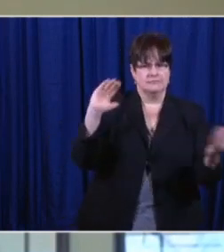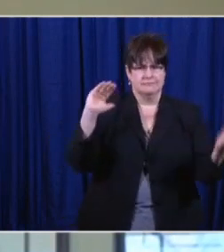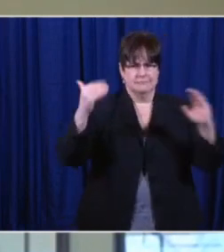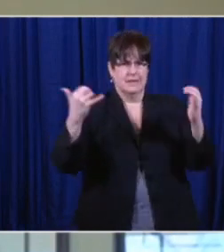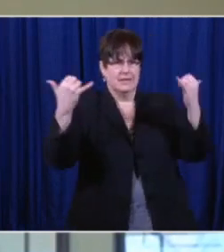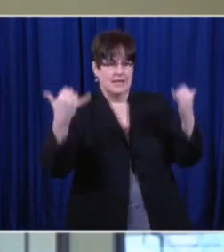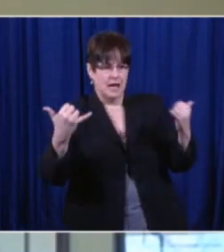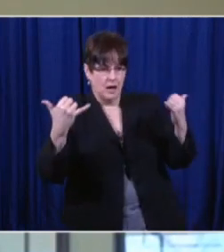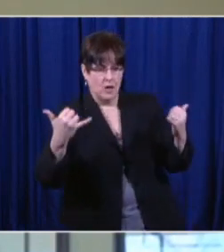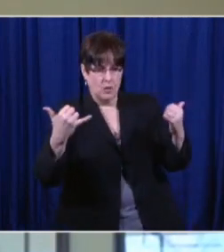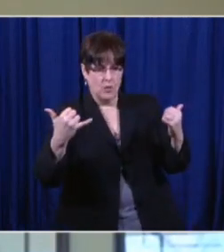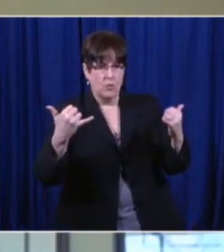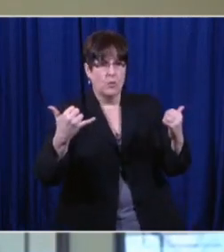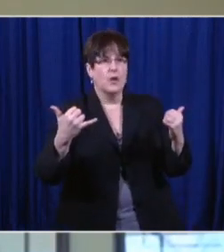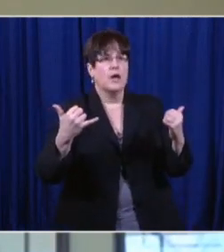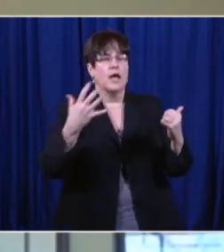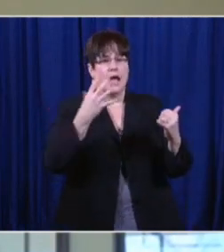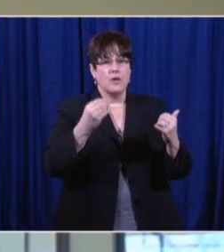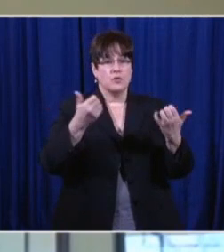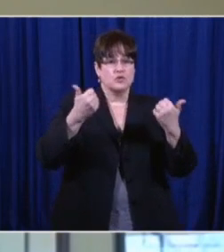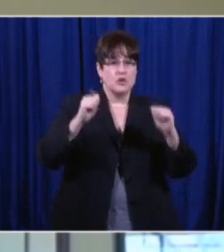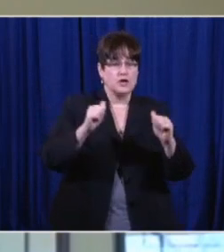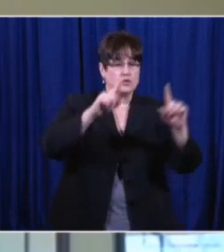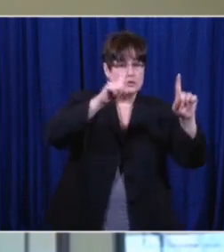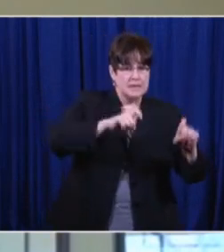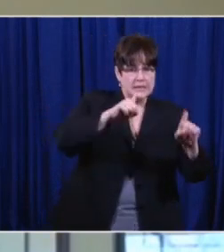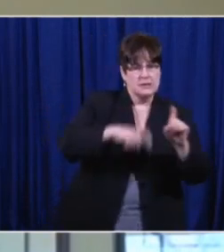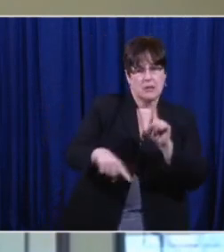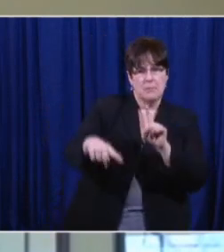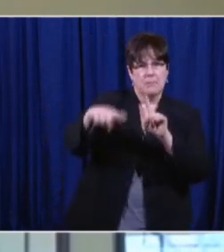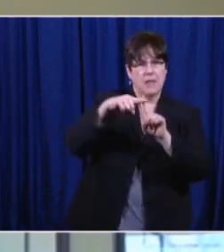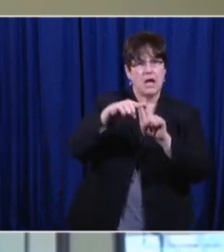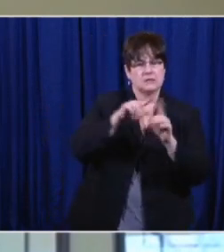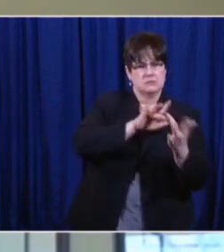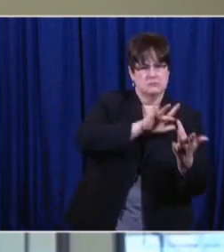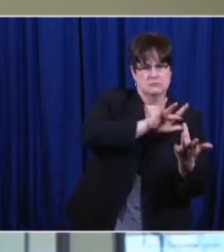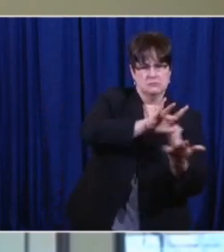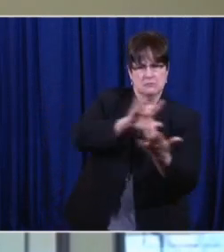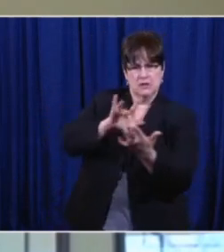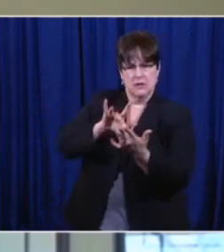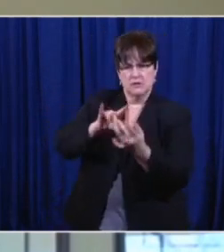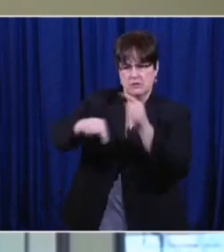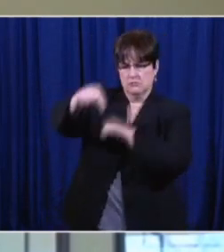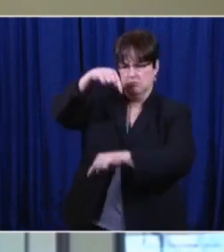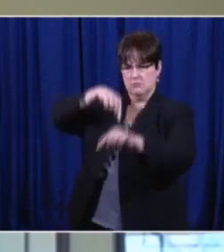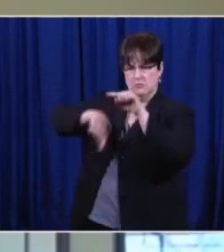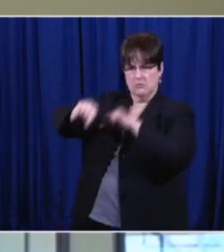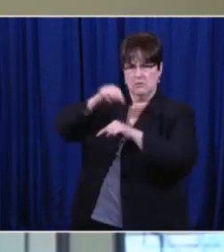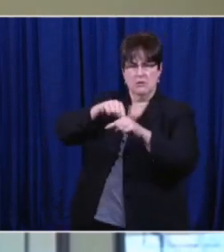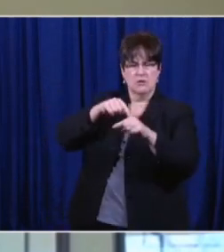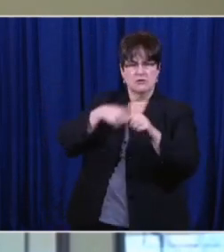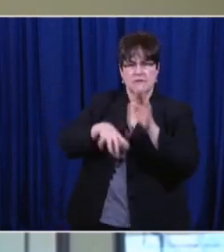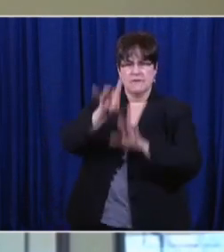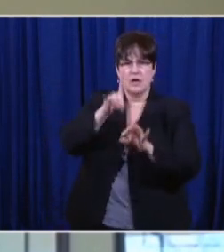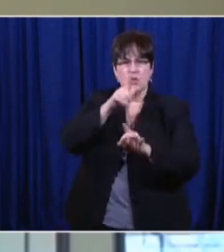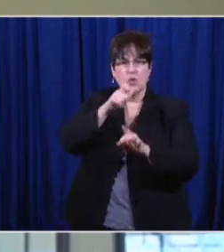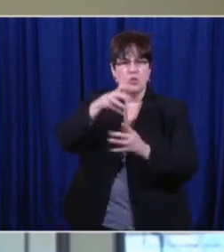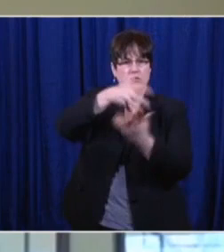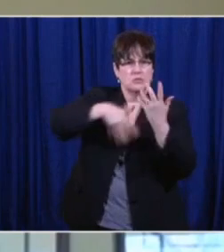aren't cooperating with the contact tracing portion. Are we at a point where it's too late to control the